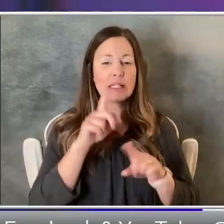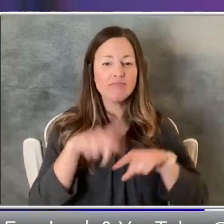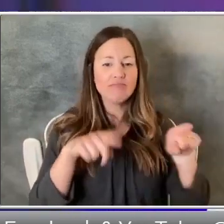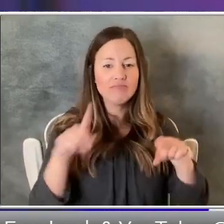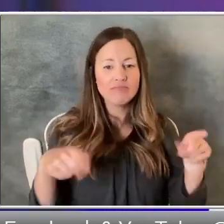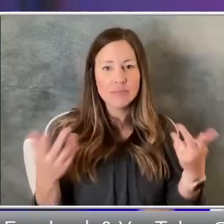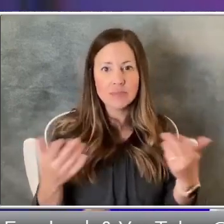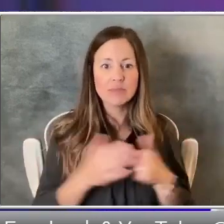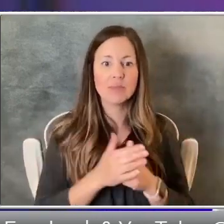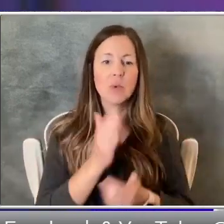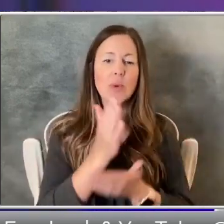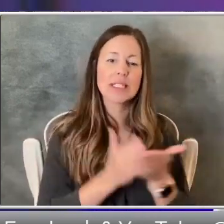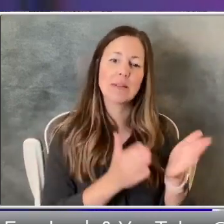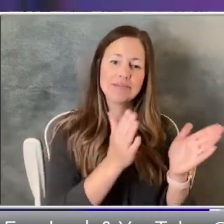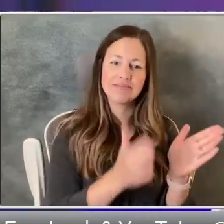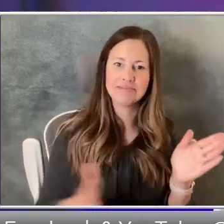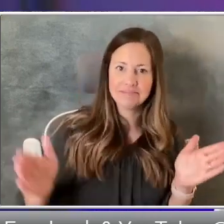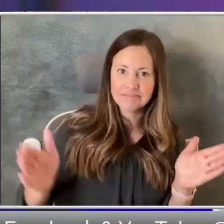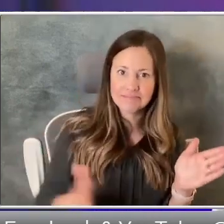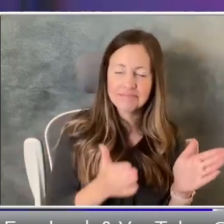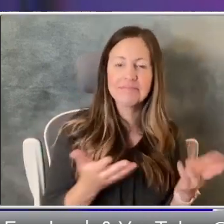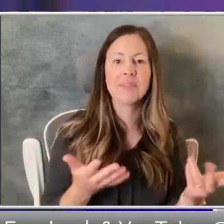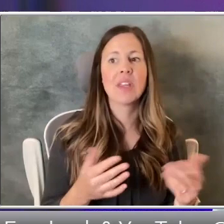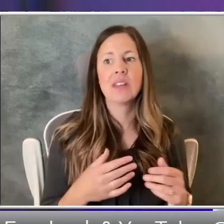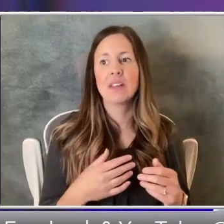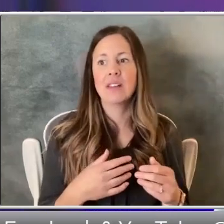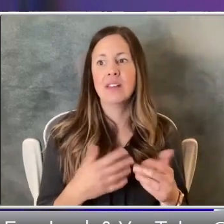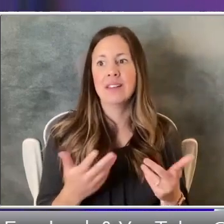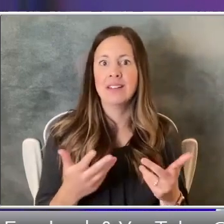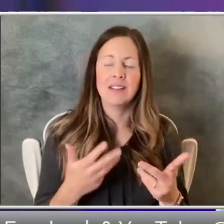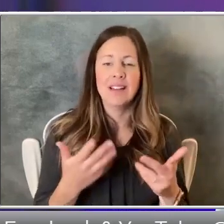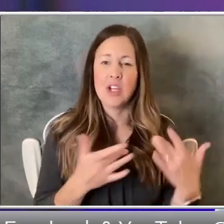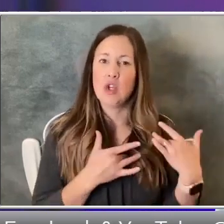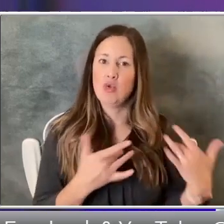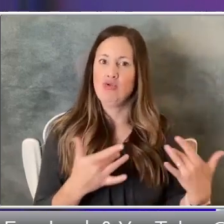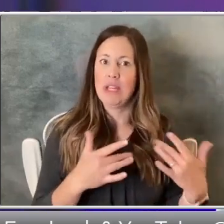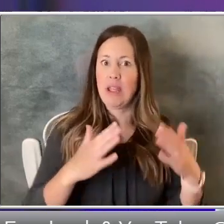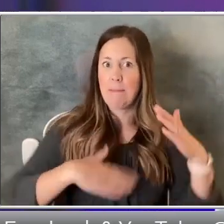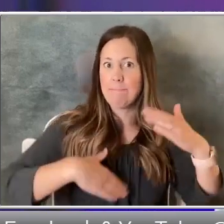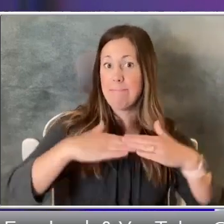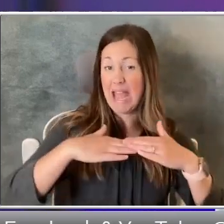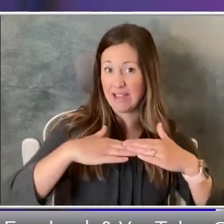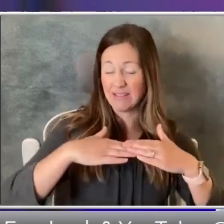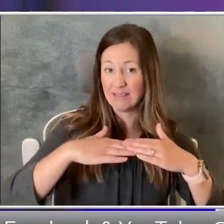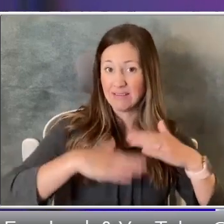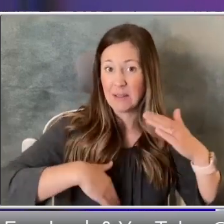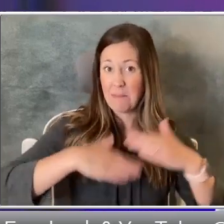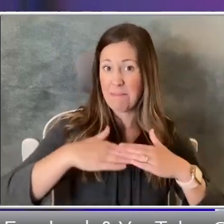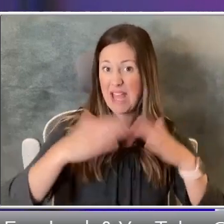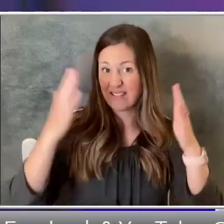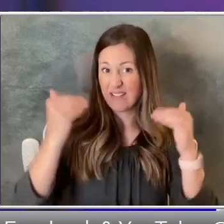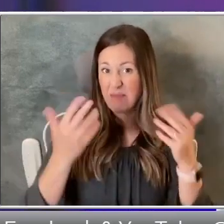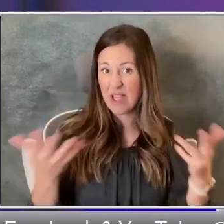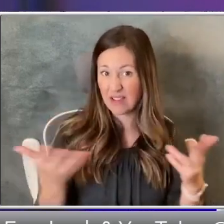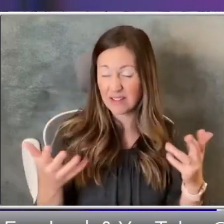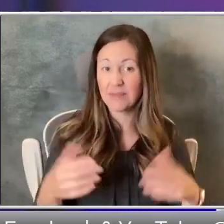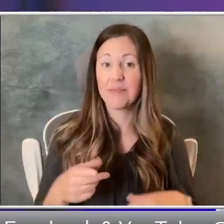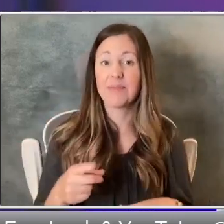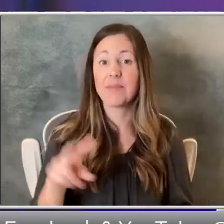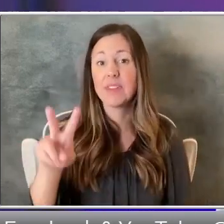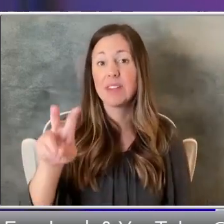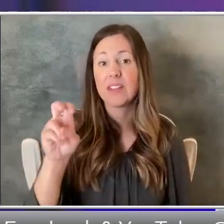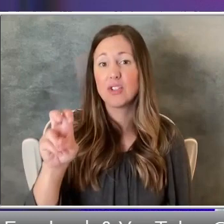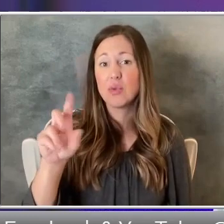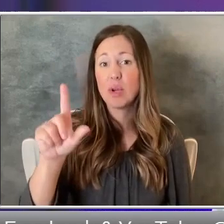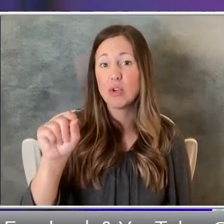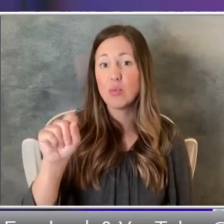some spectrum where someone's heart rate can be with exercise. Usually the maximum heartbeat that you would expect to get with exercise is 220 minus